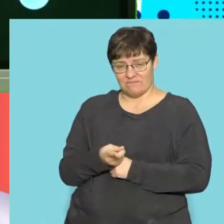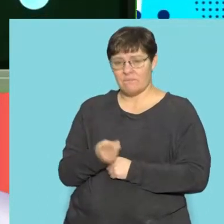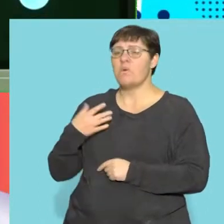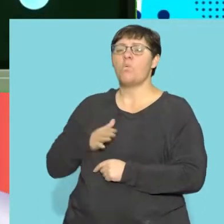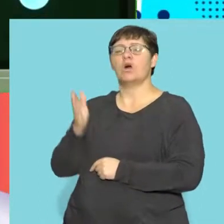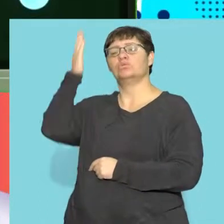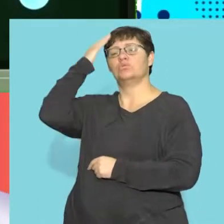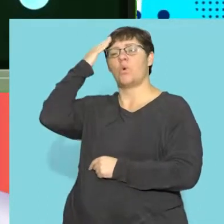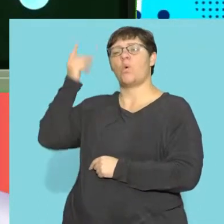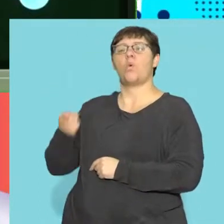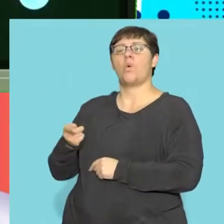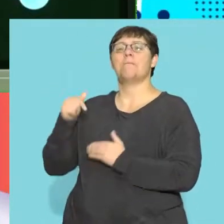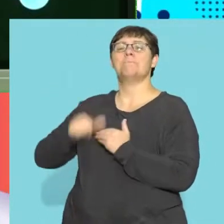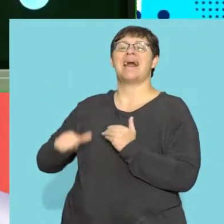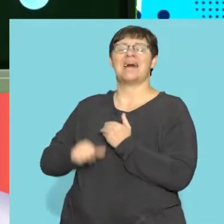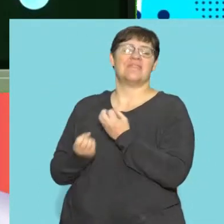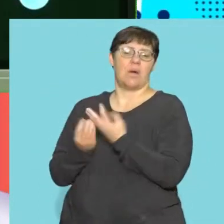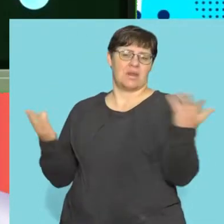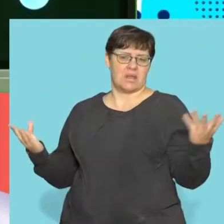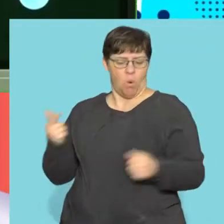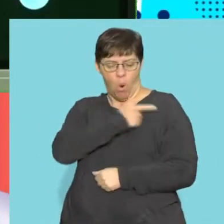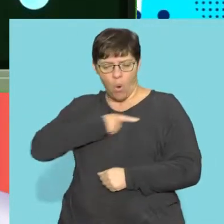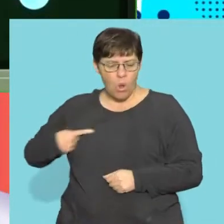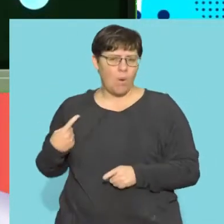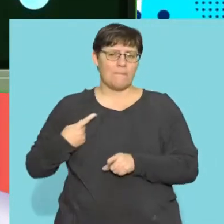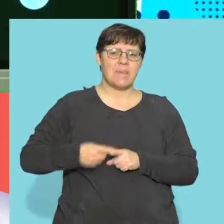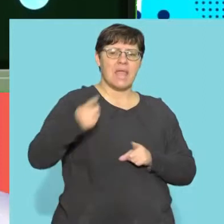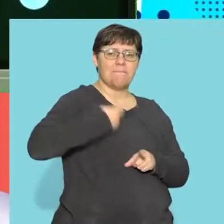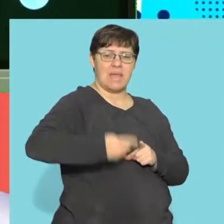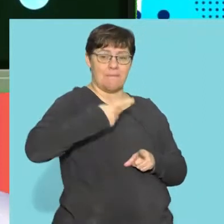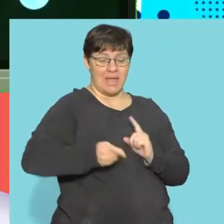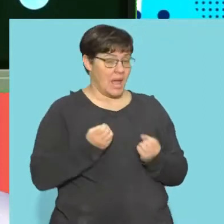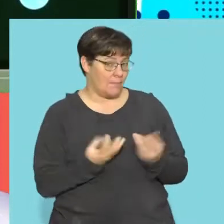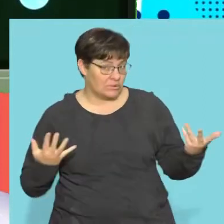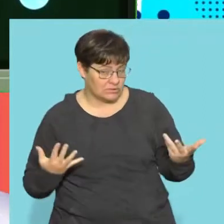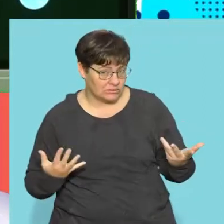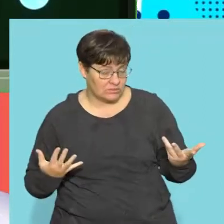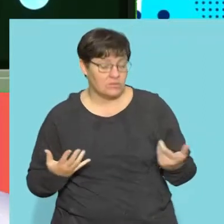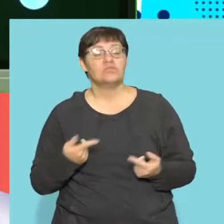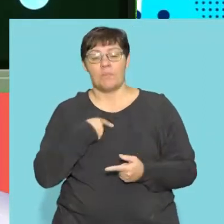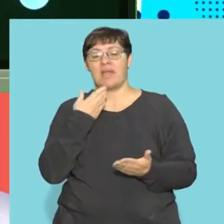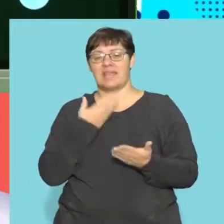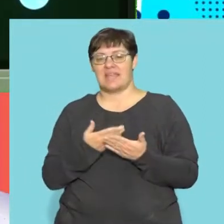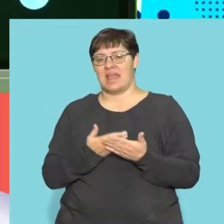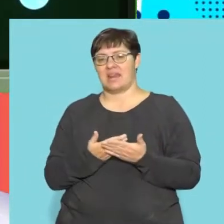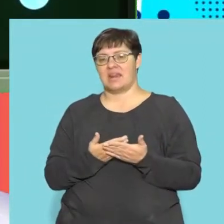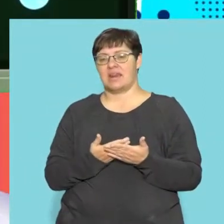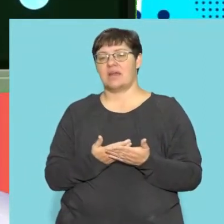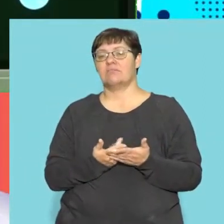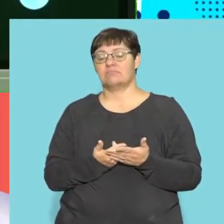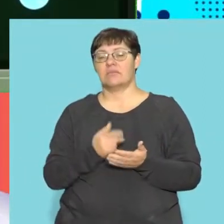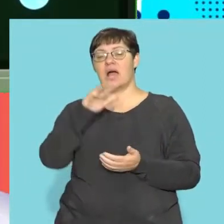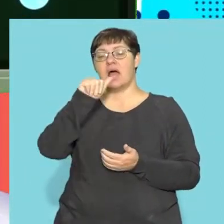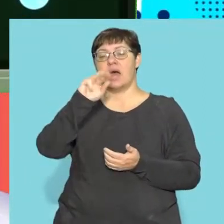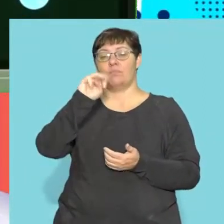know how many months or how long you must be paying back this loan in order to amortize it. Now, to